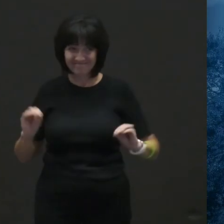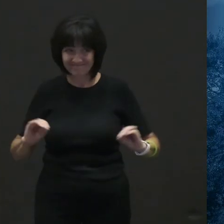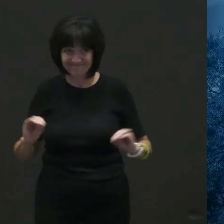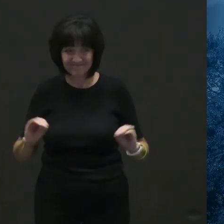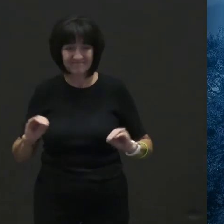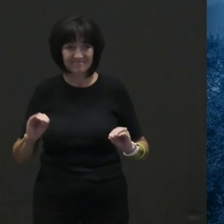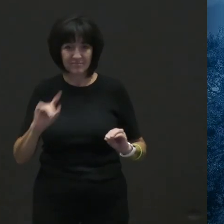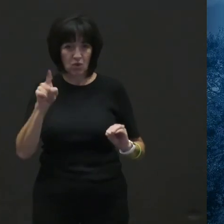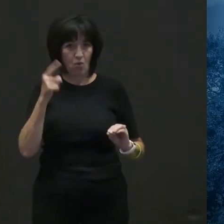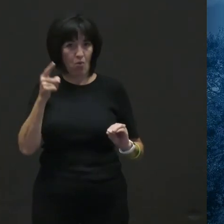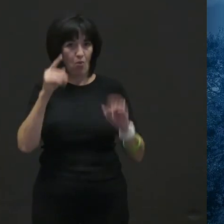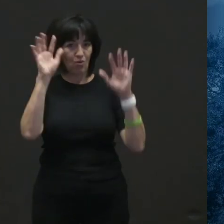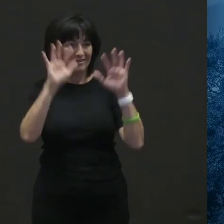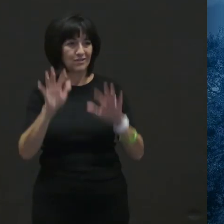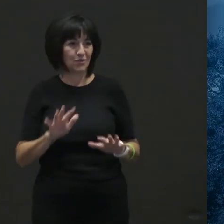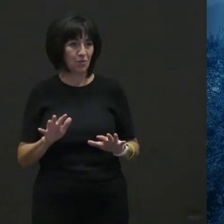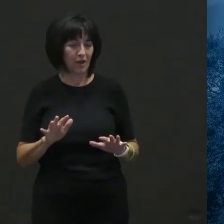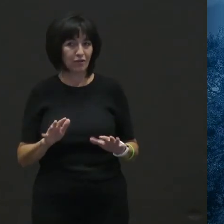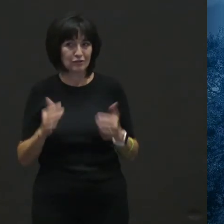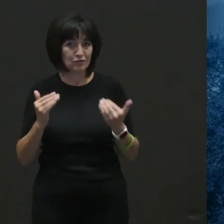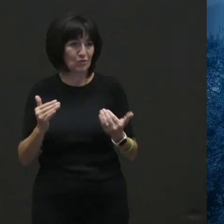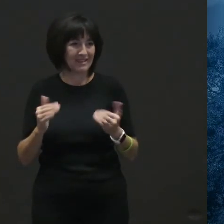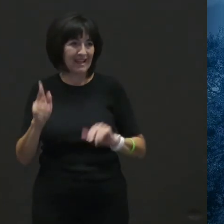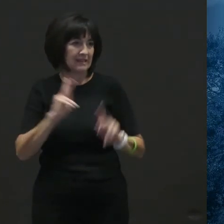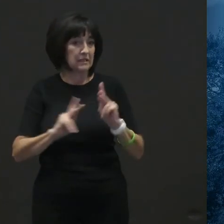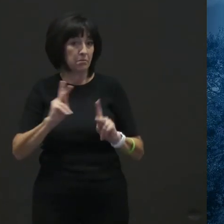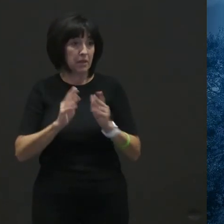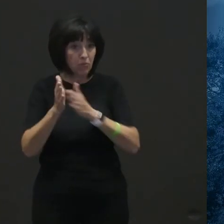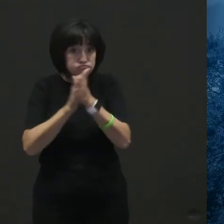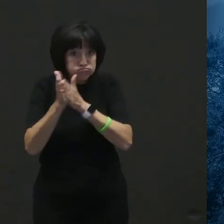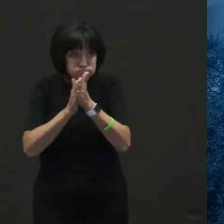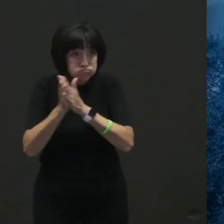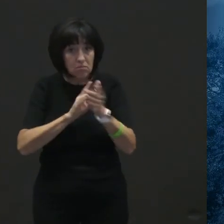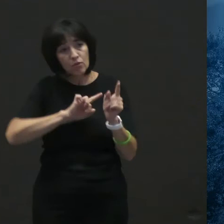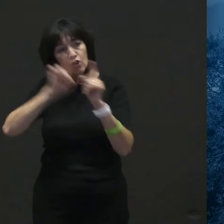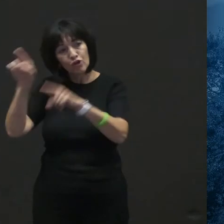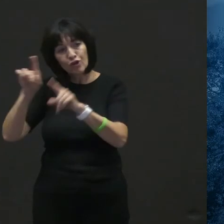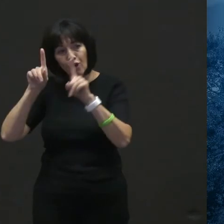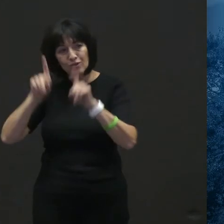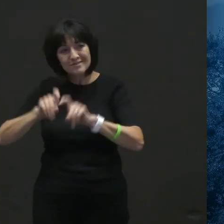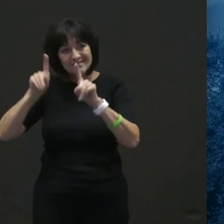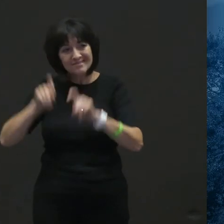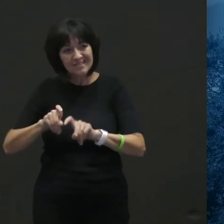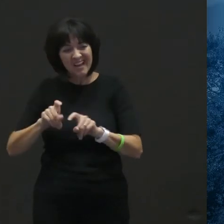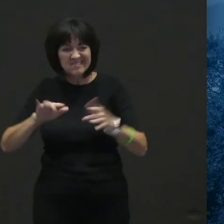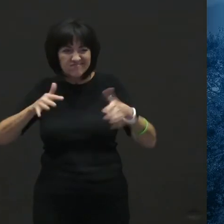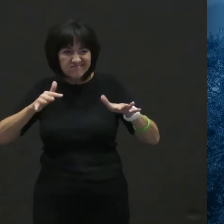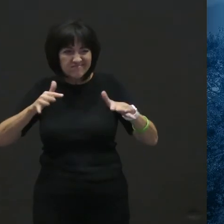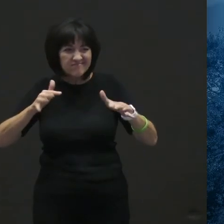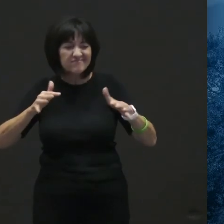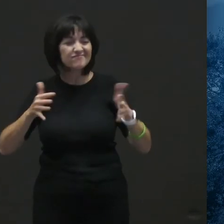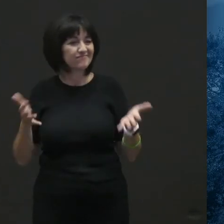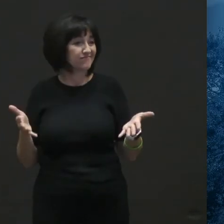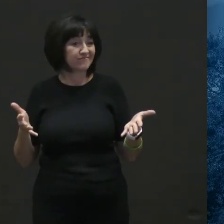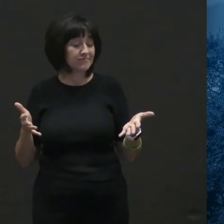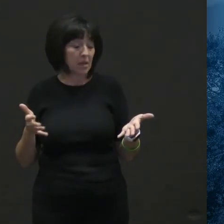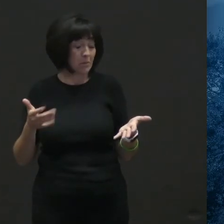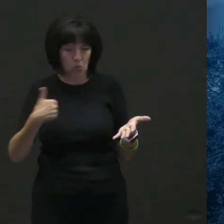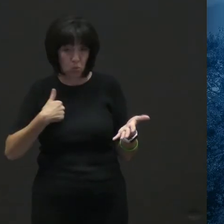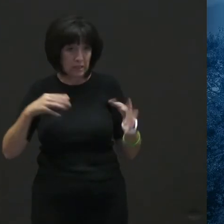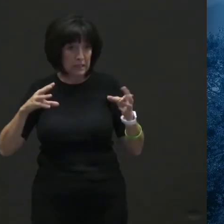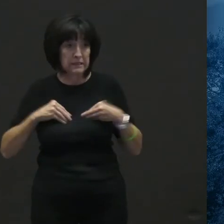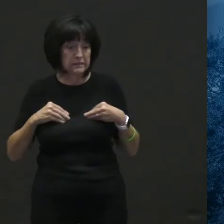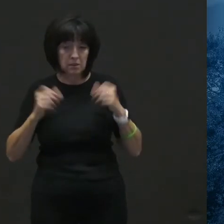our media colleagues to help, put that know your COVID status message out there is important. We are not turning people away.